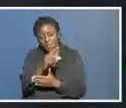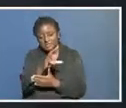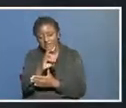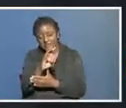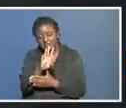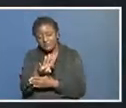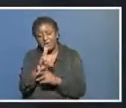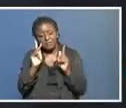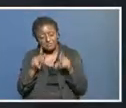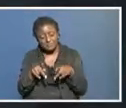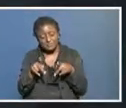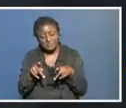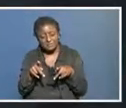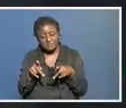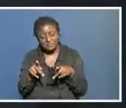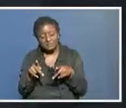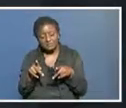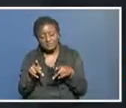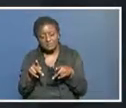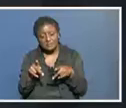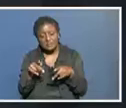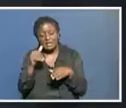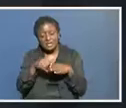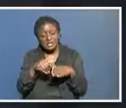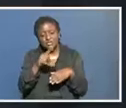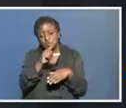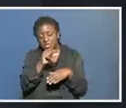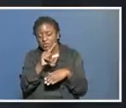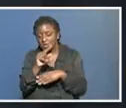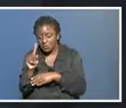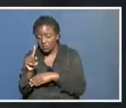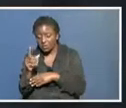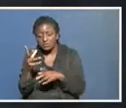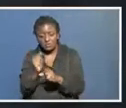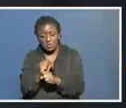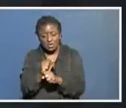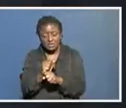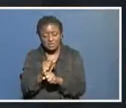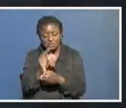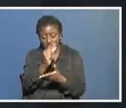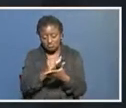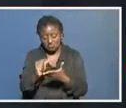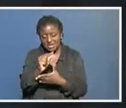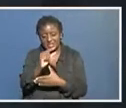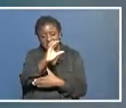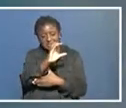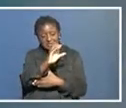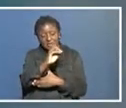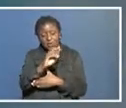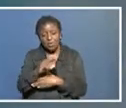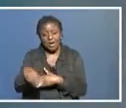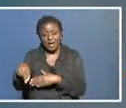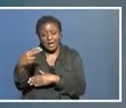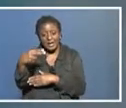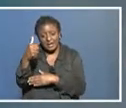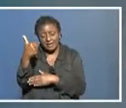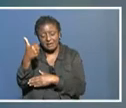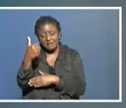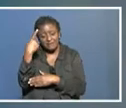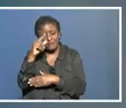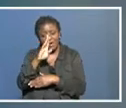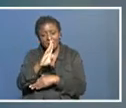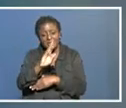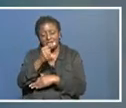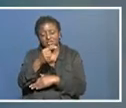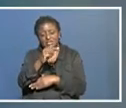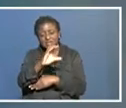1,164 candidates in 2021 who received a grade of C or higher. Now for the Bahamas General